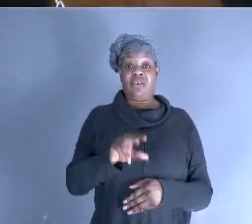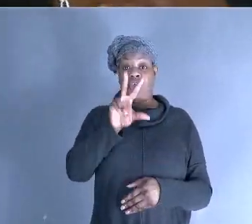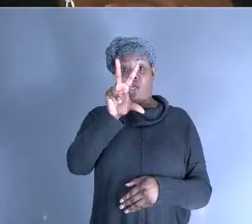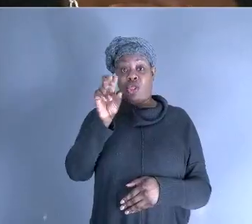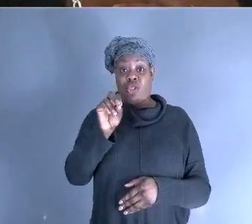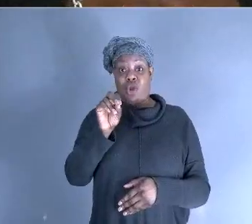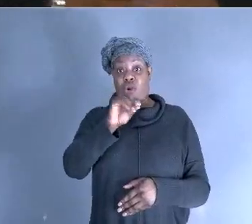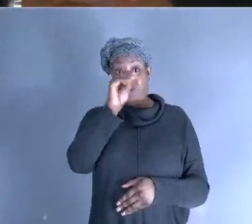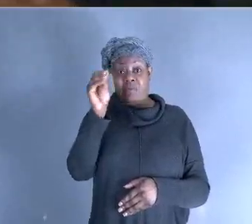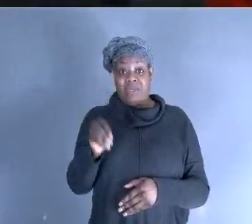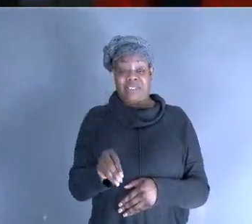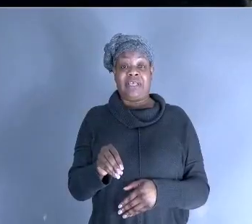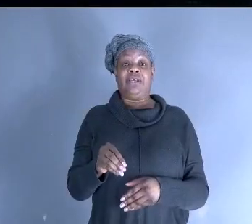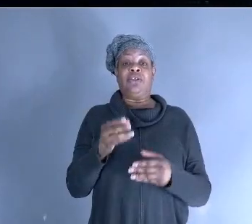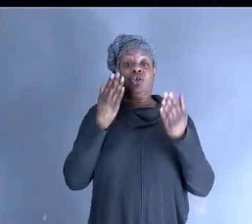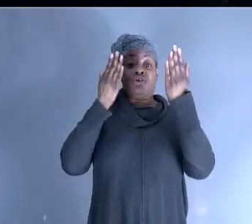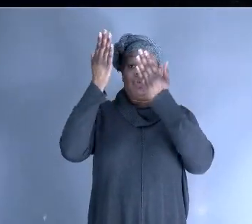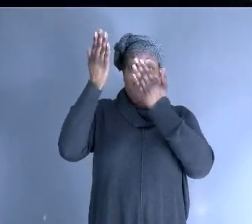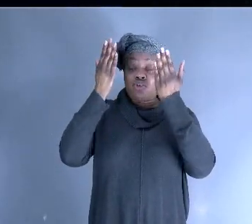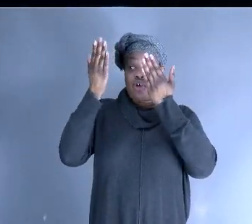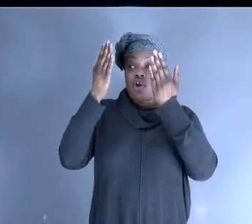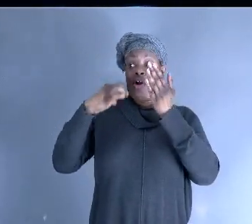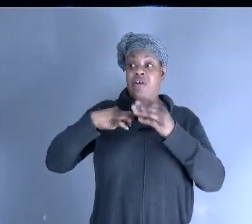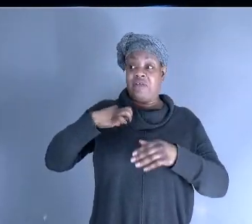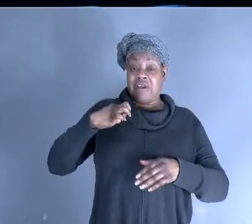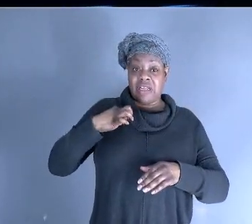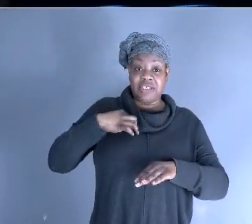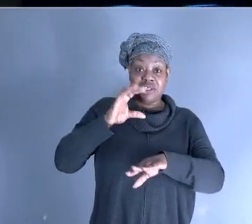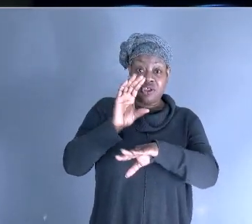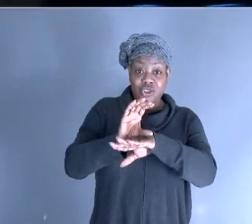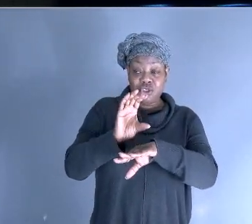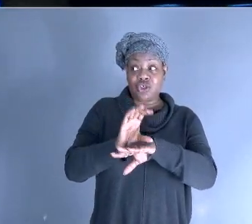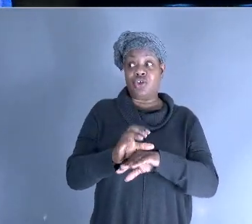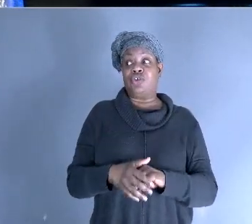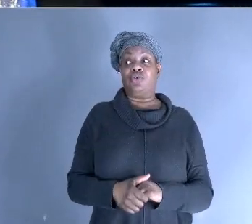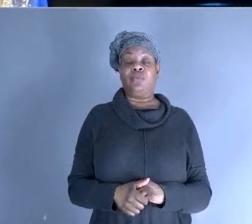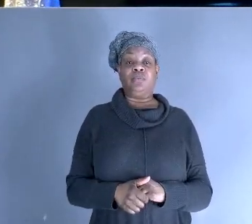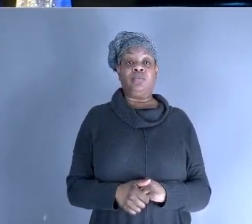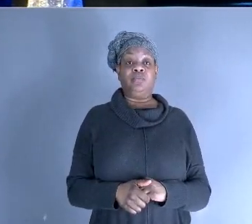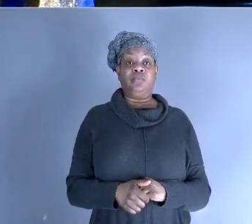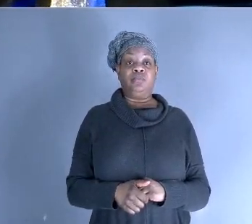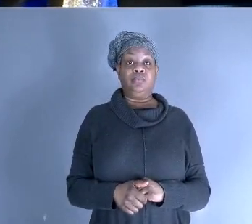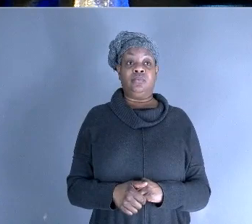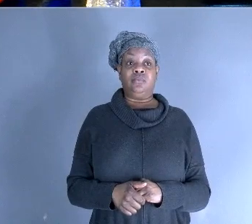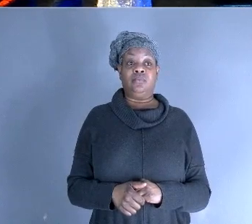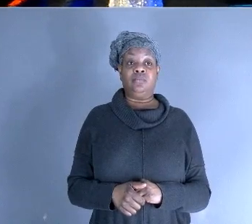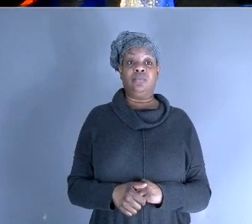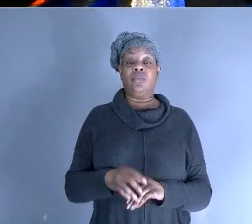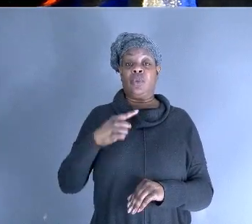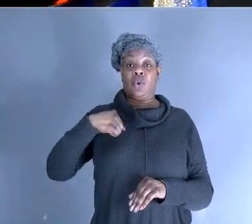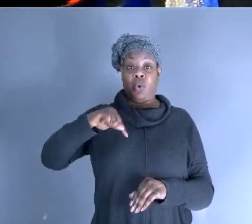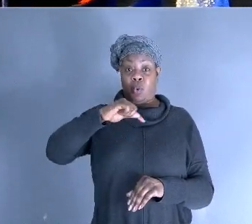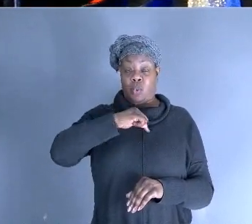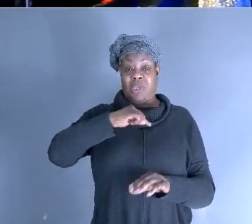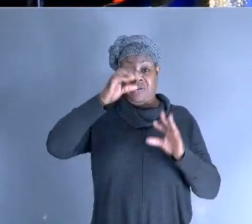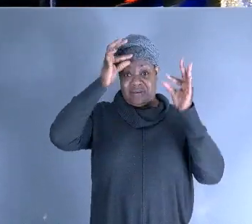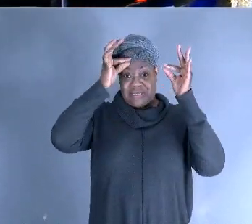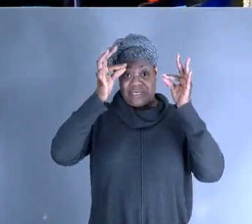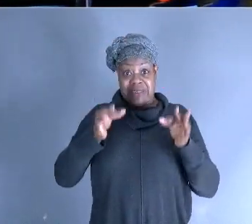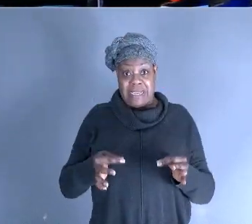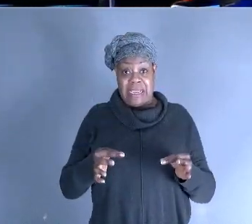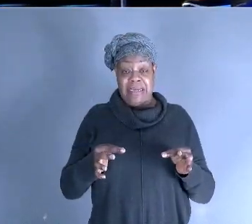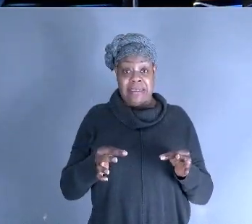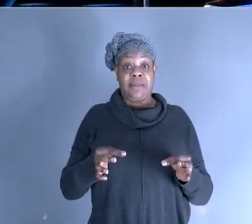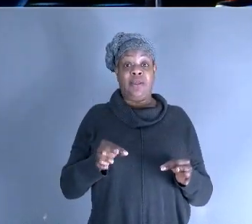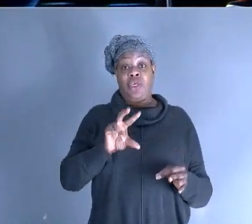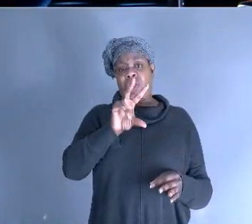serve, are those that, as a ministry, we have decided, or they have decided,